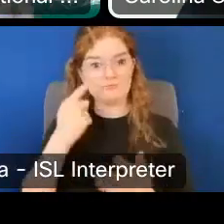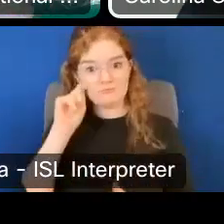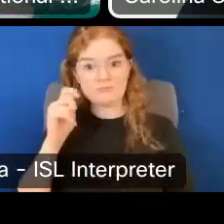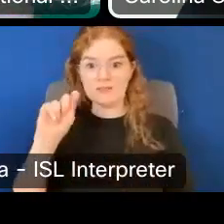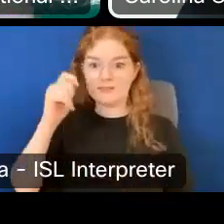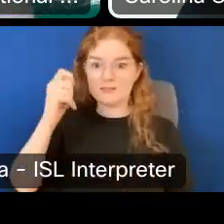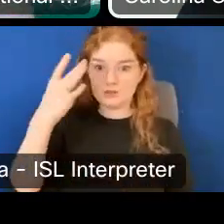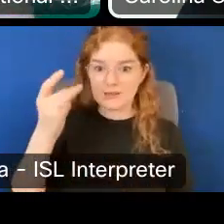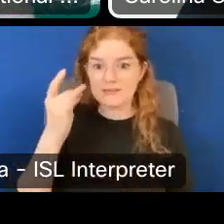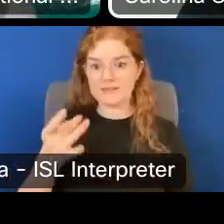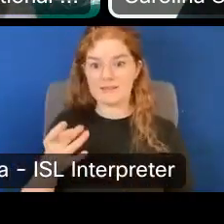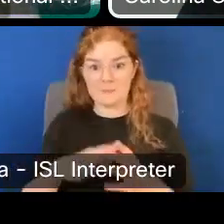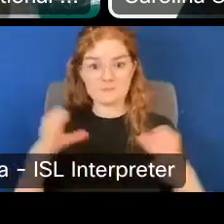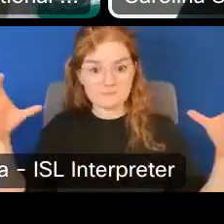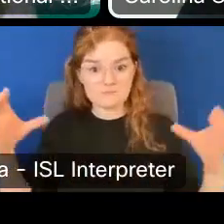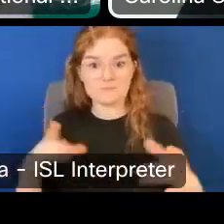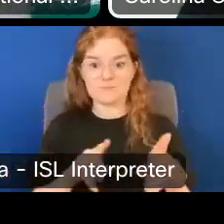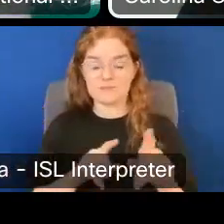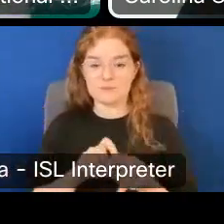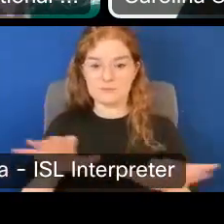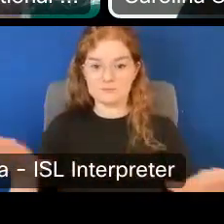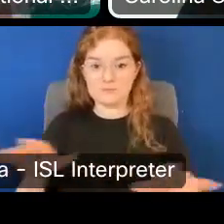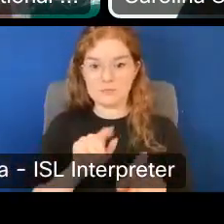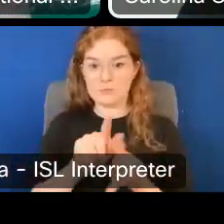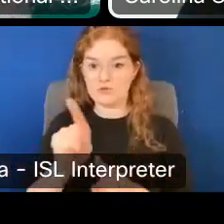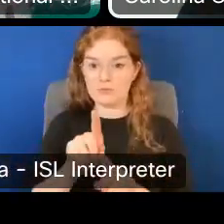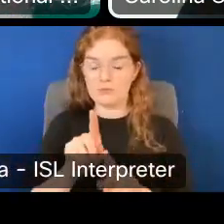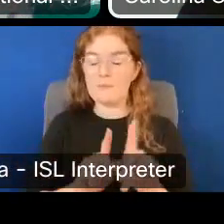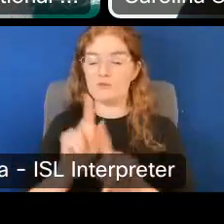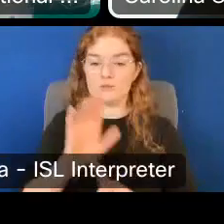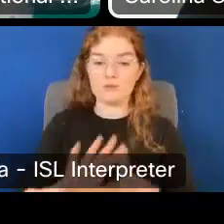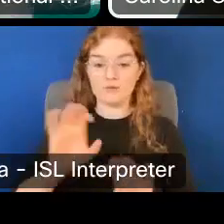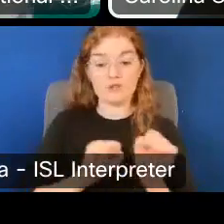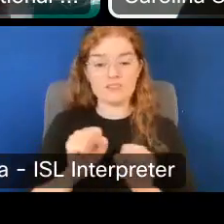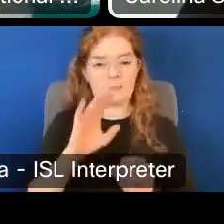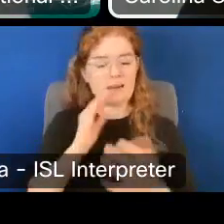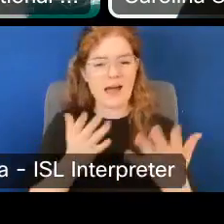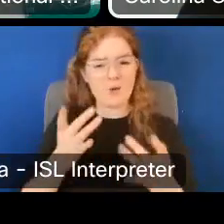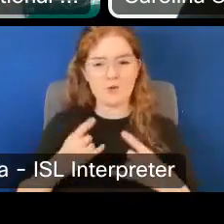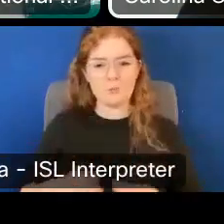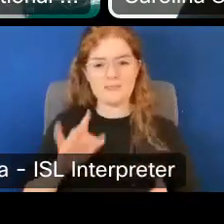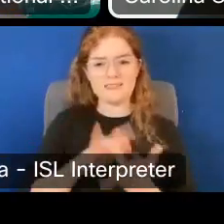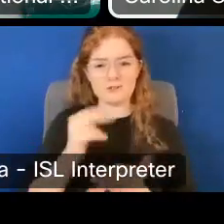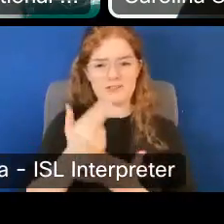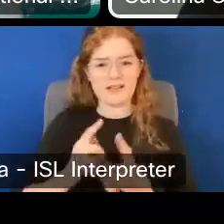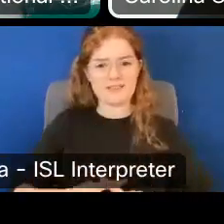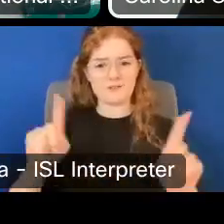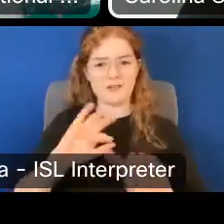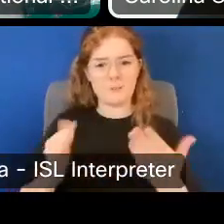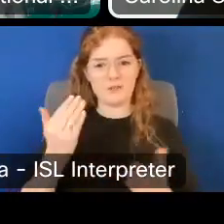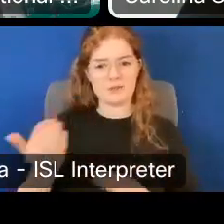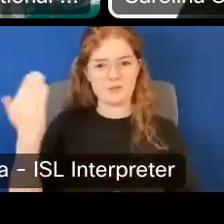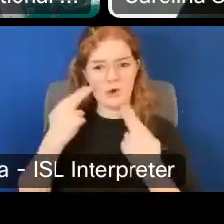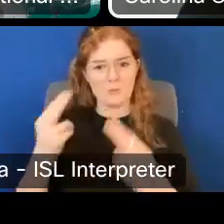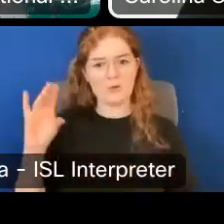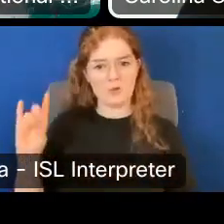and scaling improvements across services. How has human-centered design been different from the traditional QI